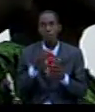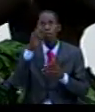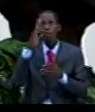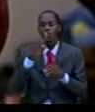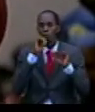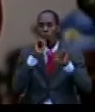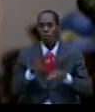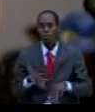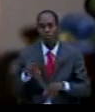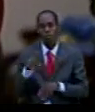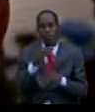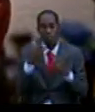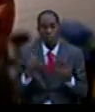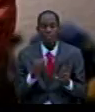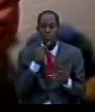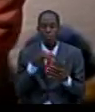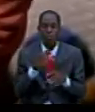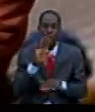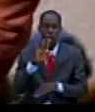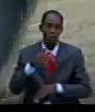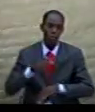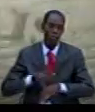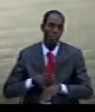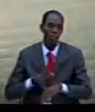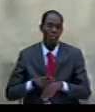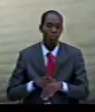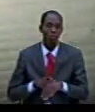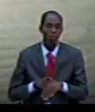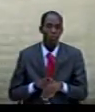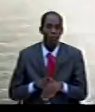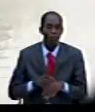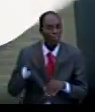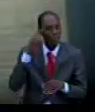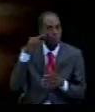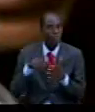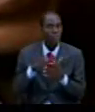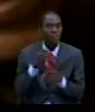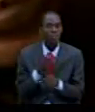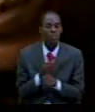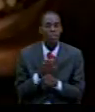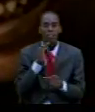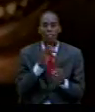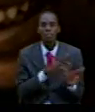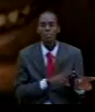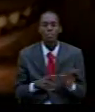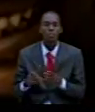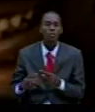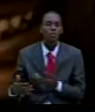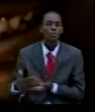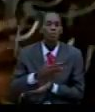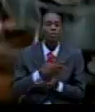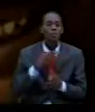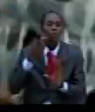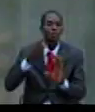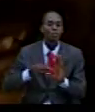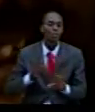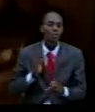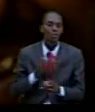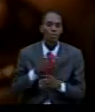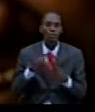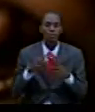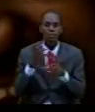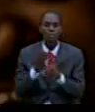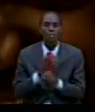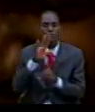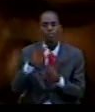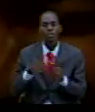global passport of liberation for the year 2022 is ready for collection. Join us to get your supernatural smile